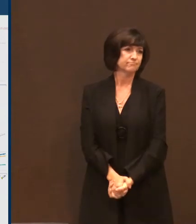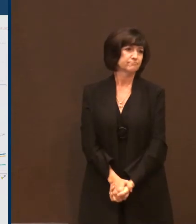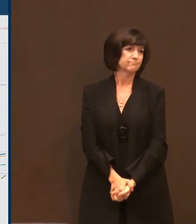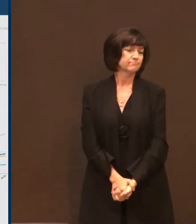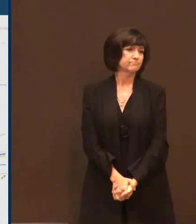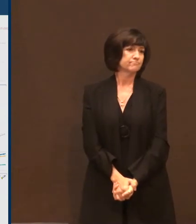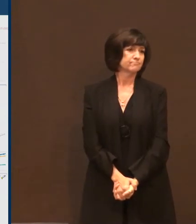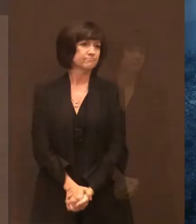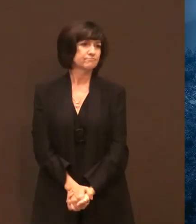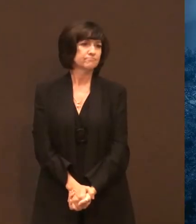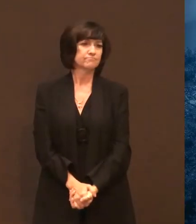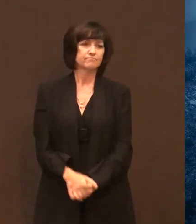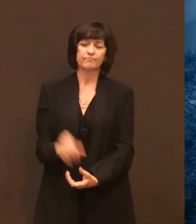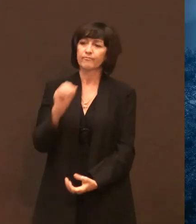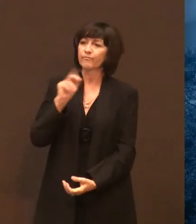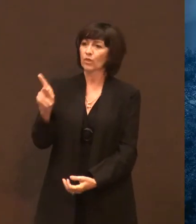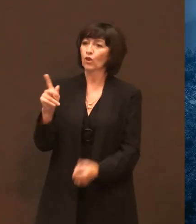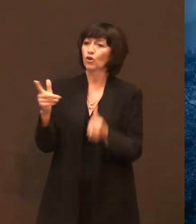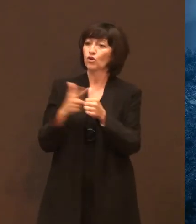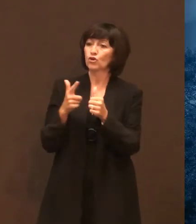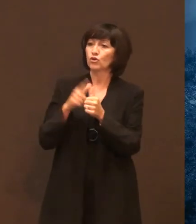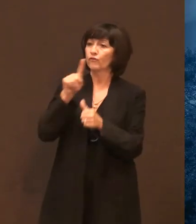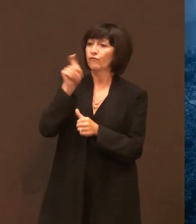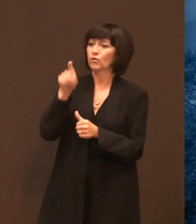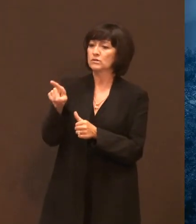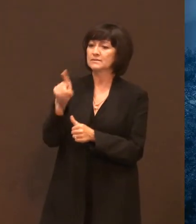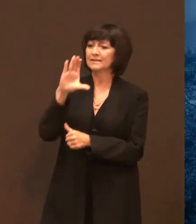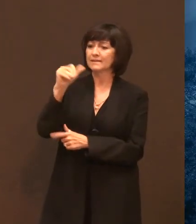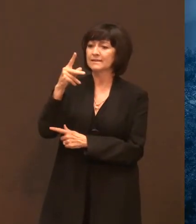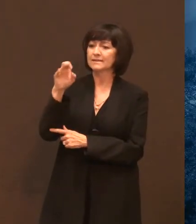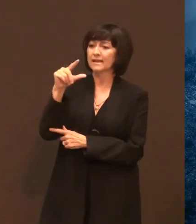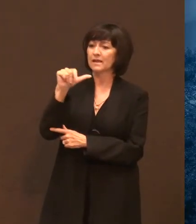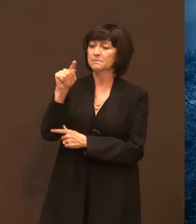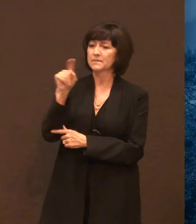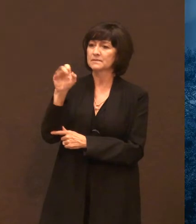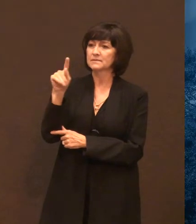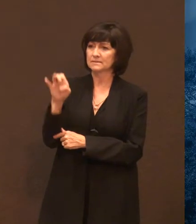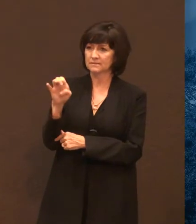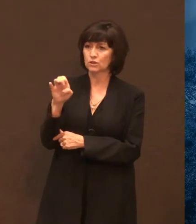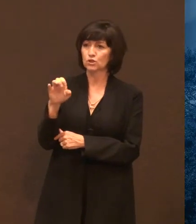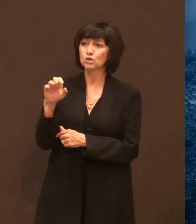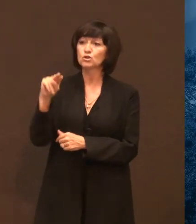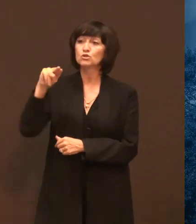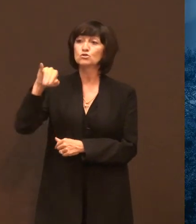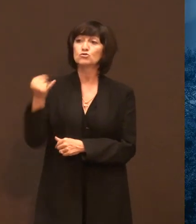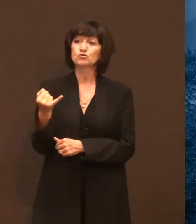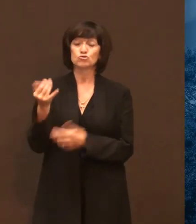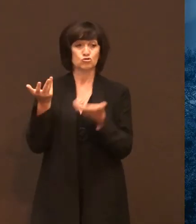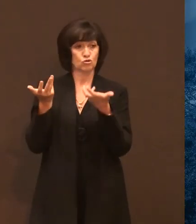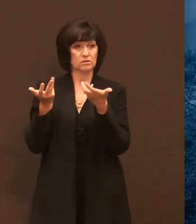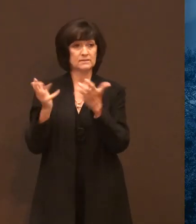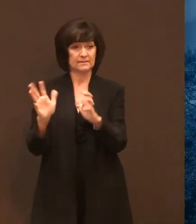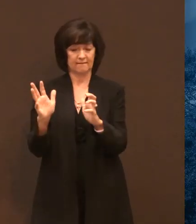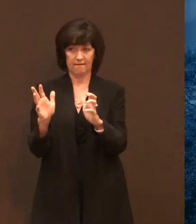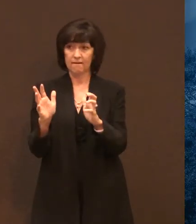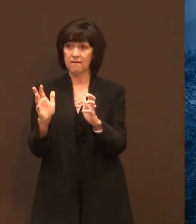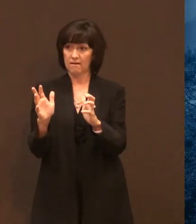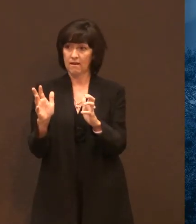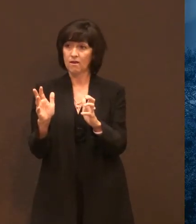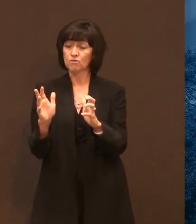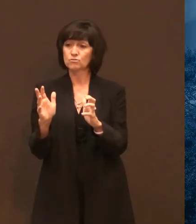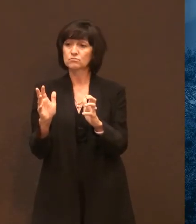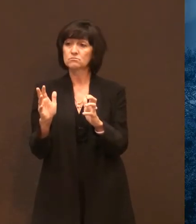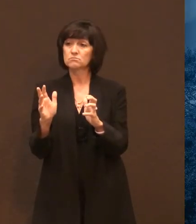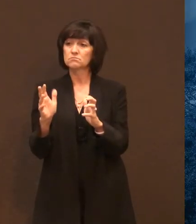All right, first question's from Melissa Steele at Cape Gazette. She asked, New Jersey has allowed practice to start for high school fall sports.